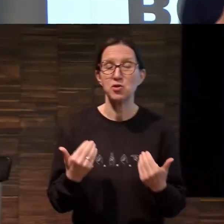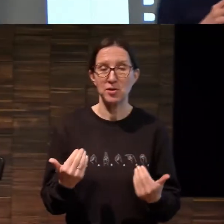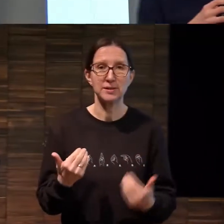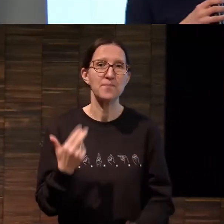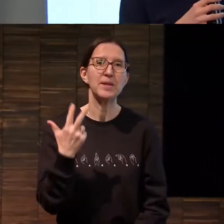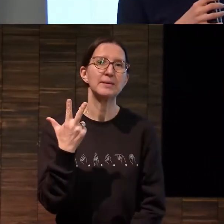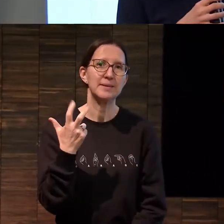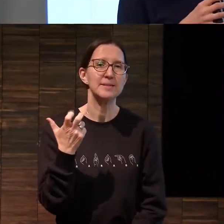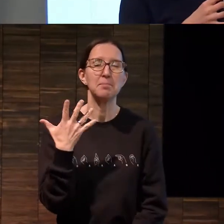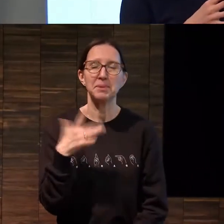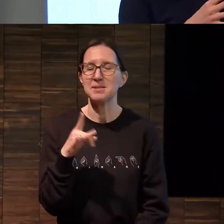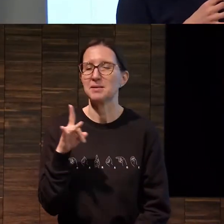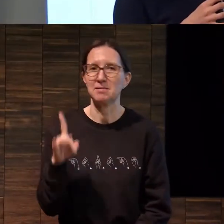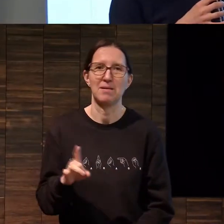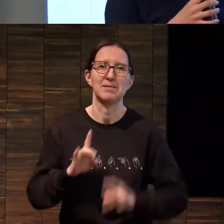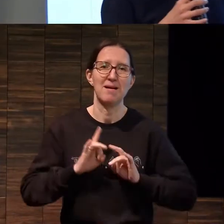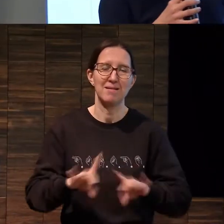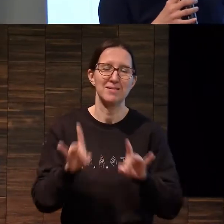So,